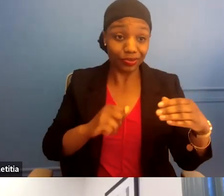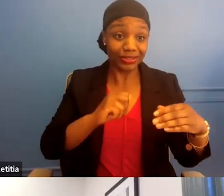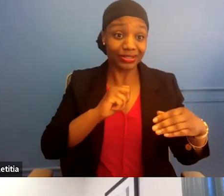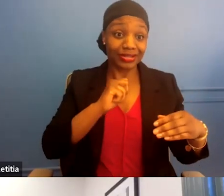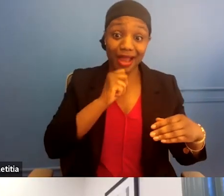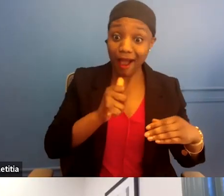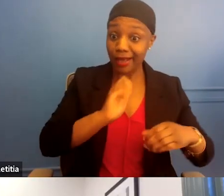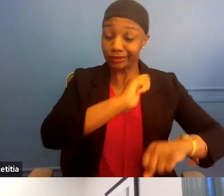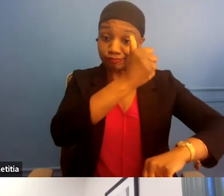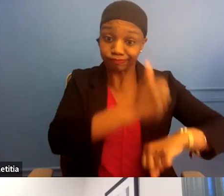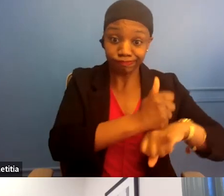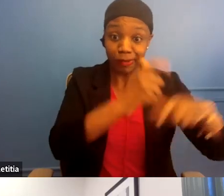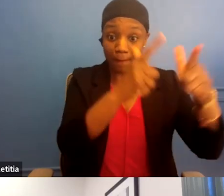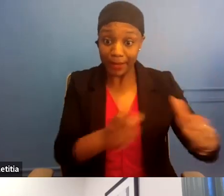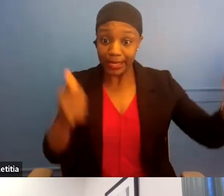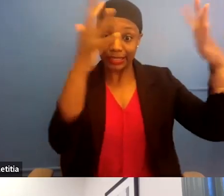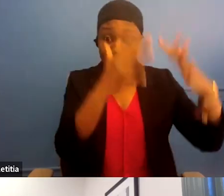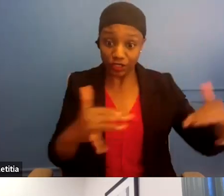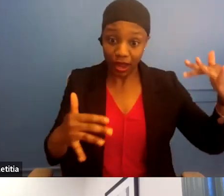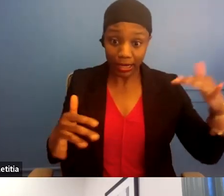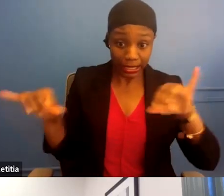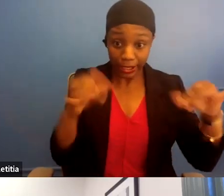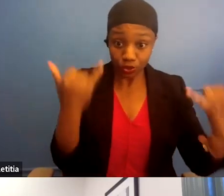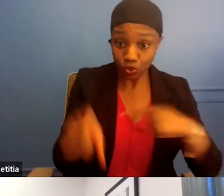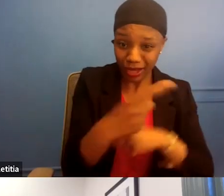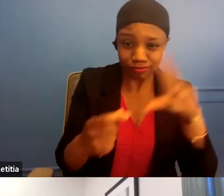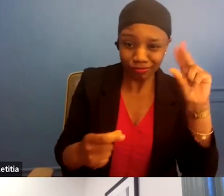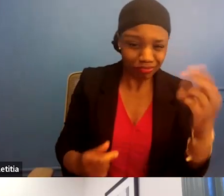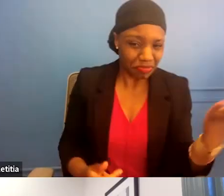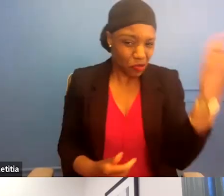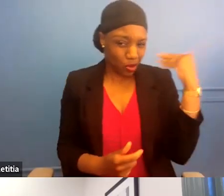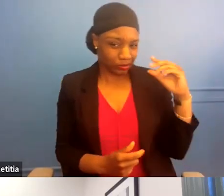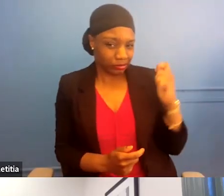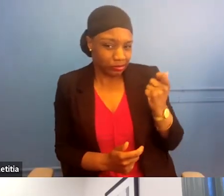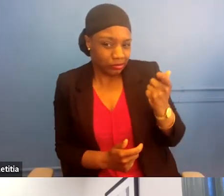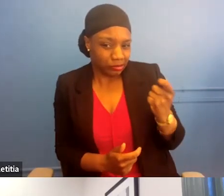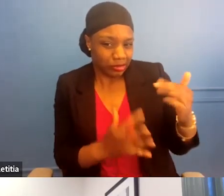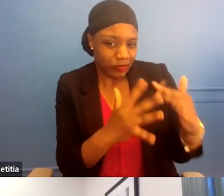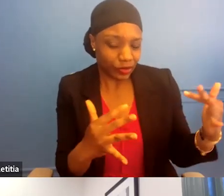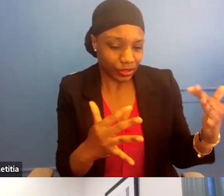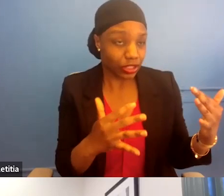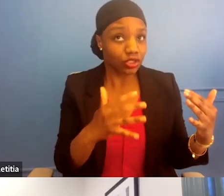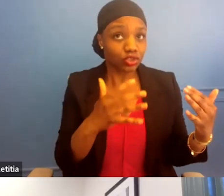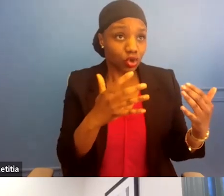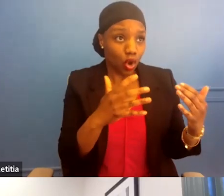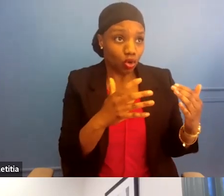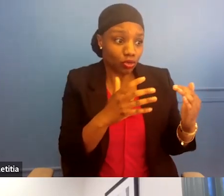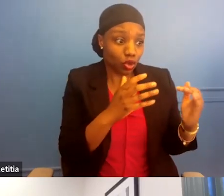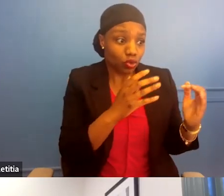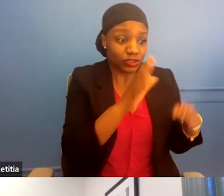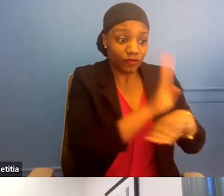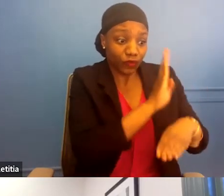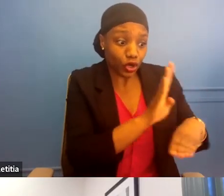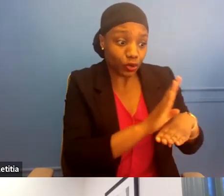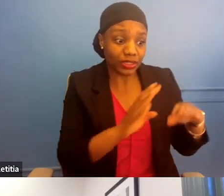and diversified as it is today. And so I just happened to kind of interview with the few firms that were interviewing analysts at